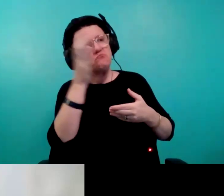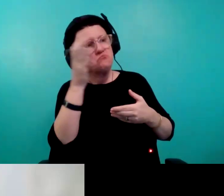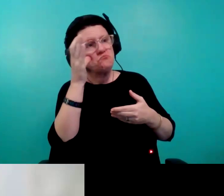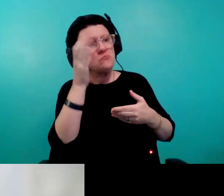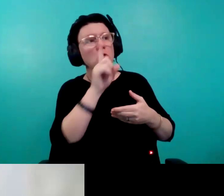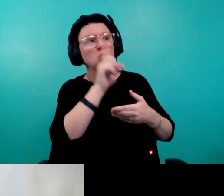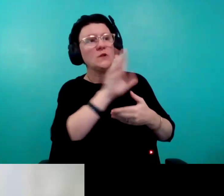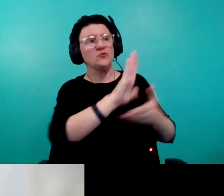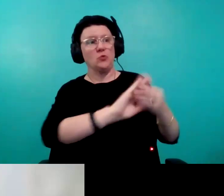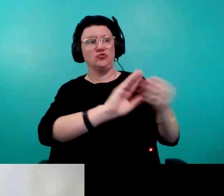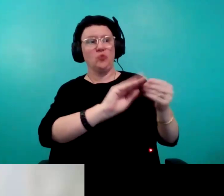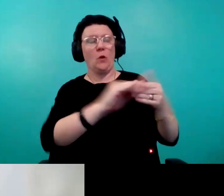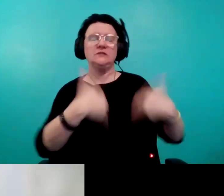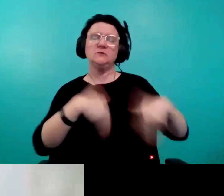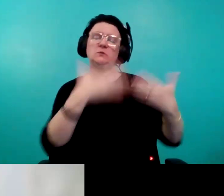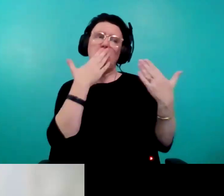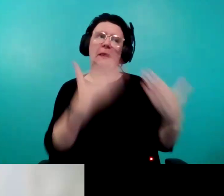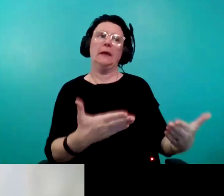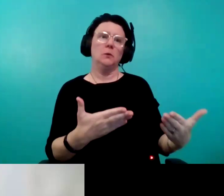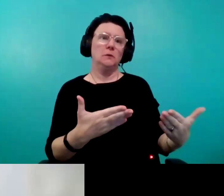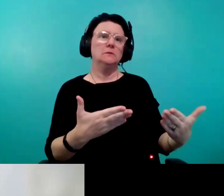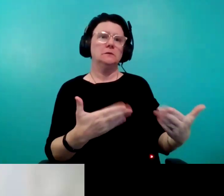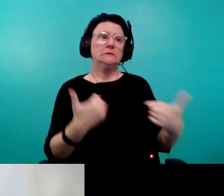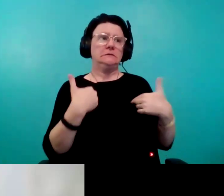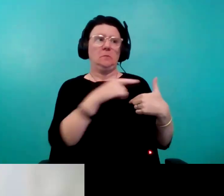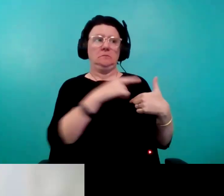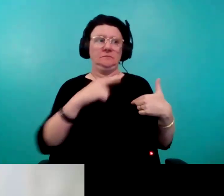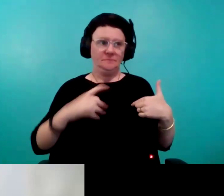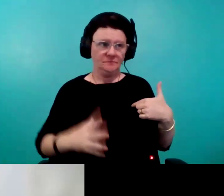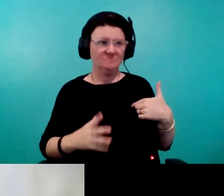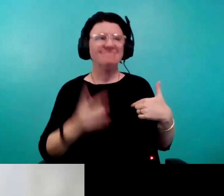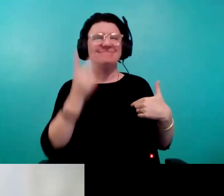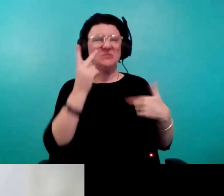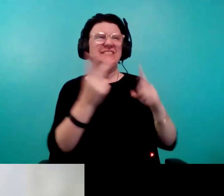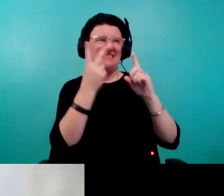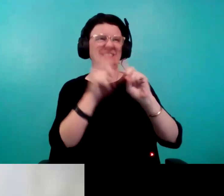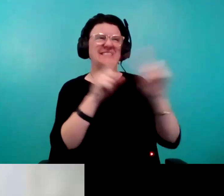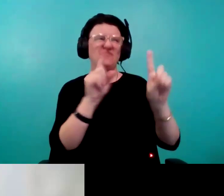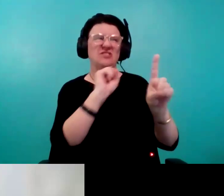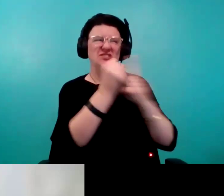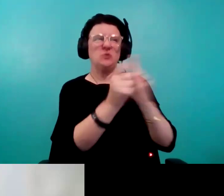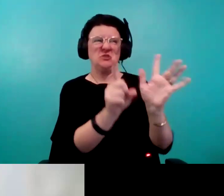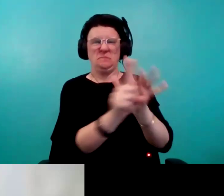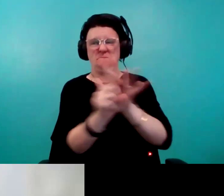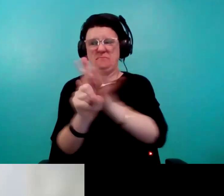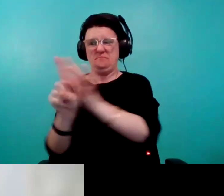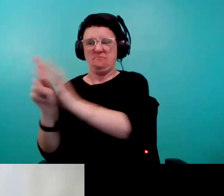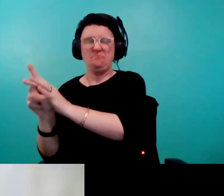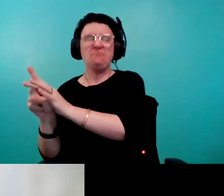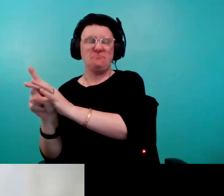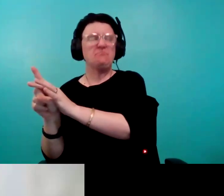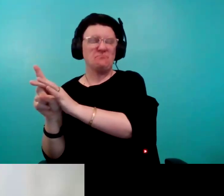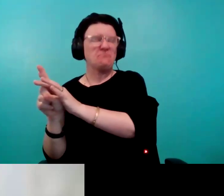the personalization of the stories. As a legislator, we see a lot of different situations, and